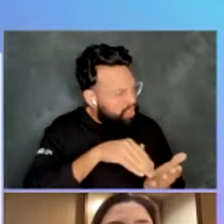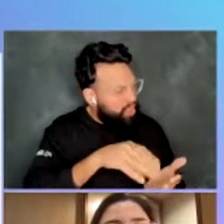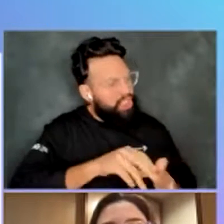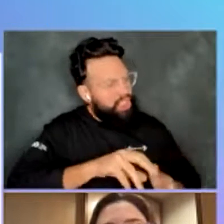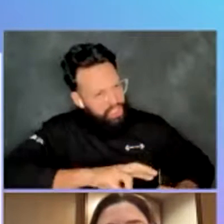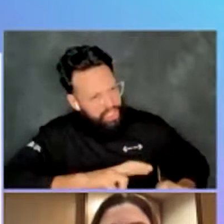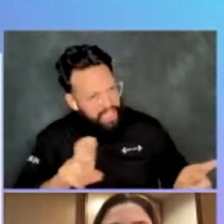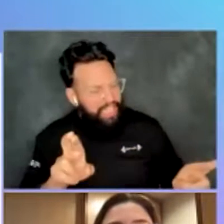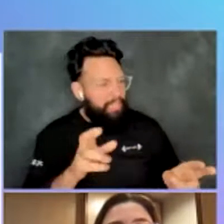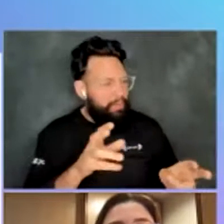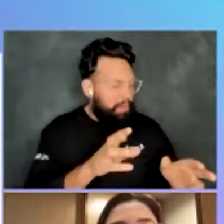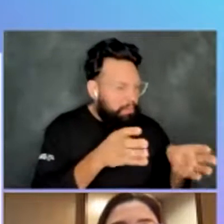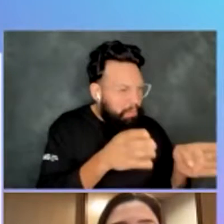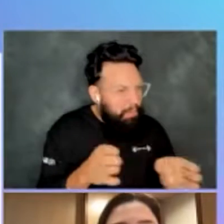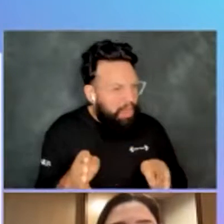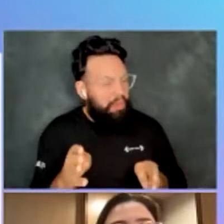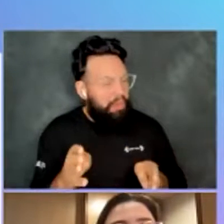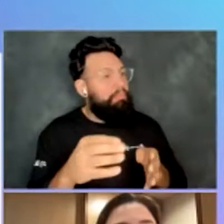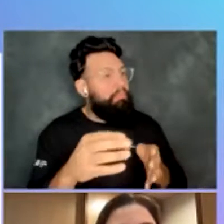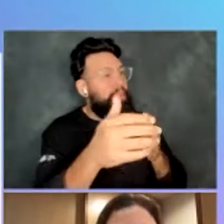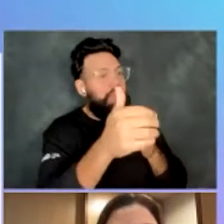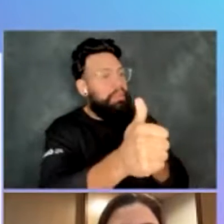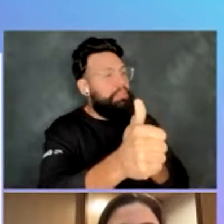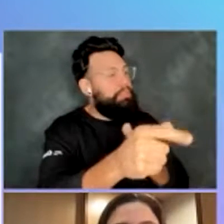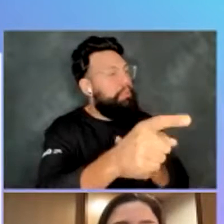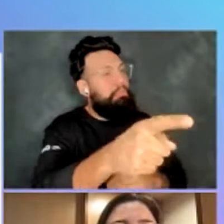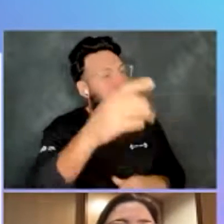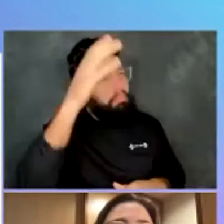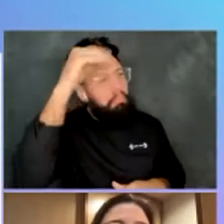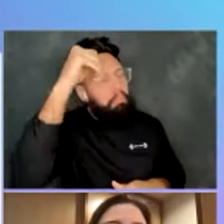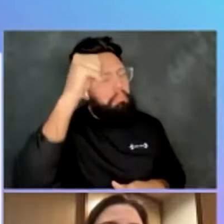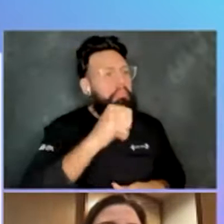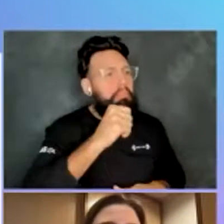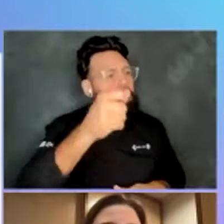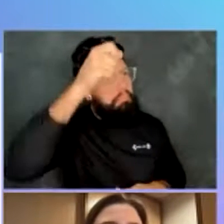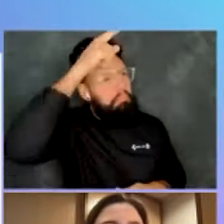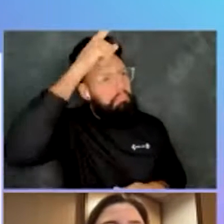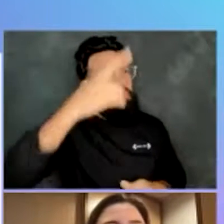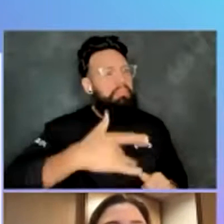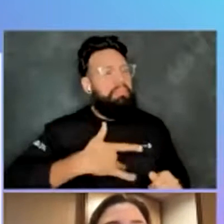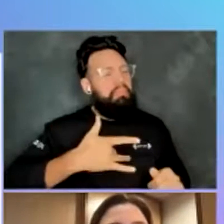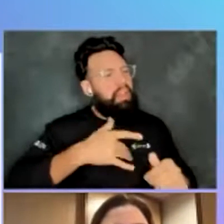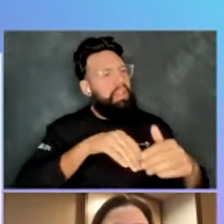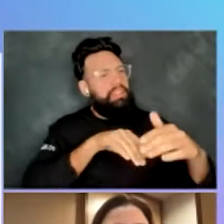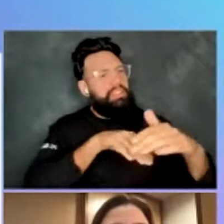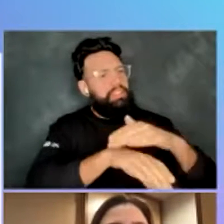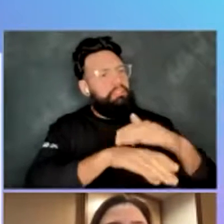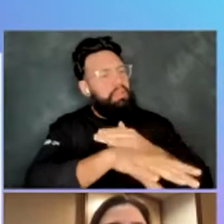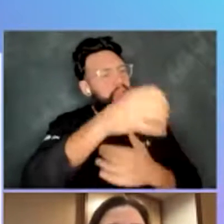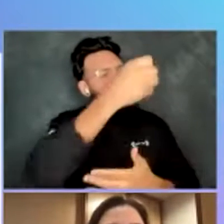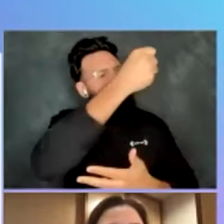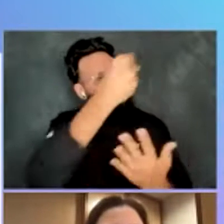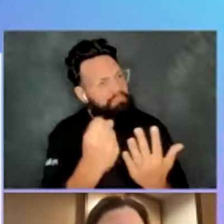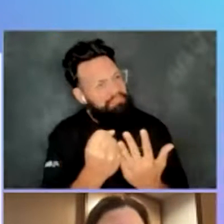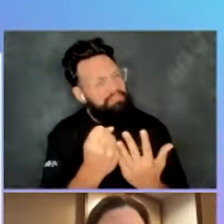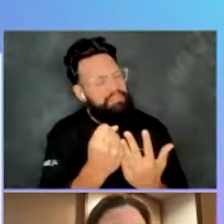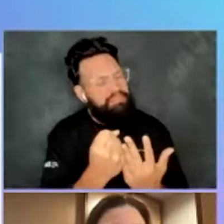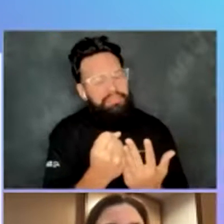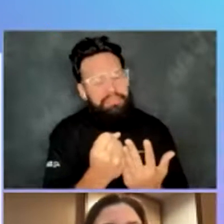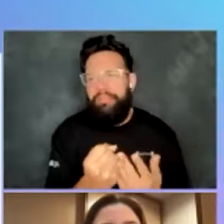the leadership in the team do not understand and they won't prioritize it. And that's an example of too much bottom up and